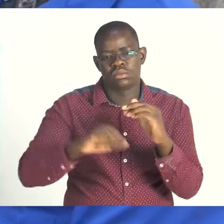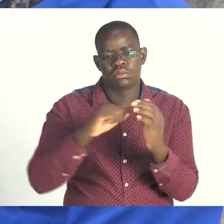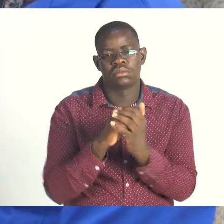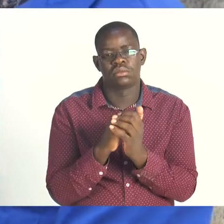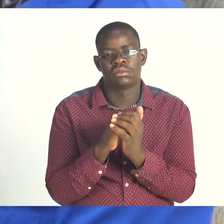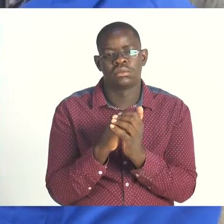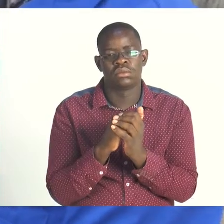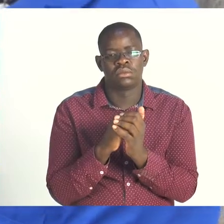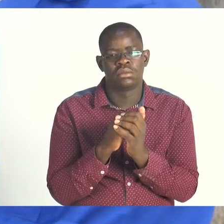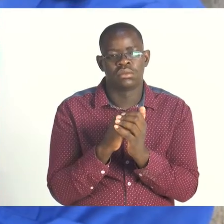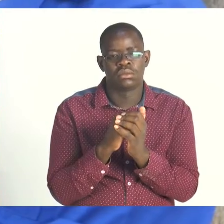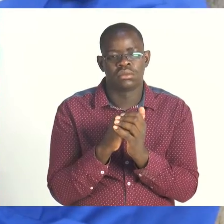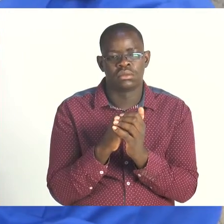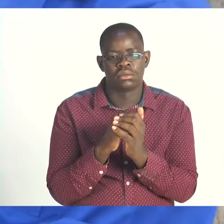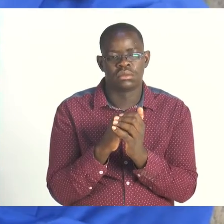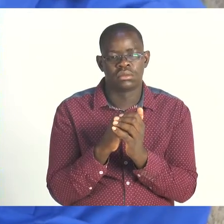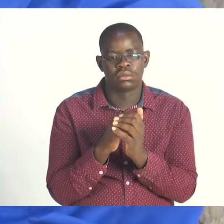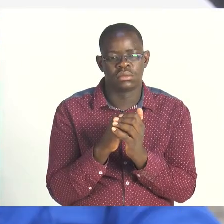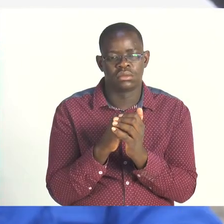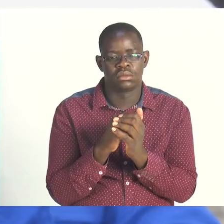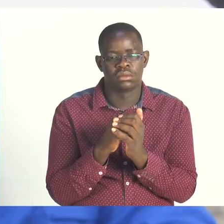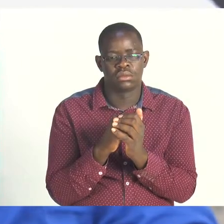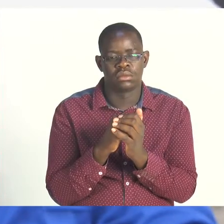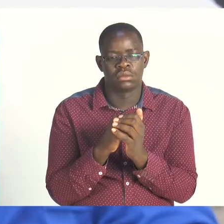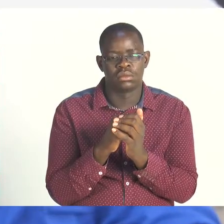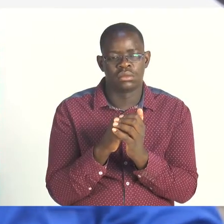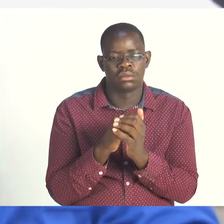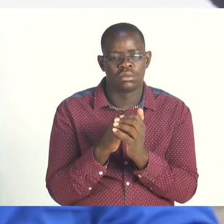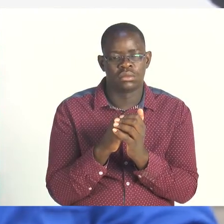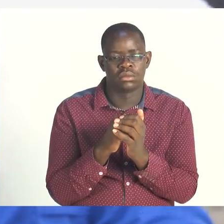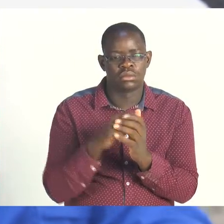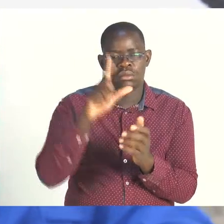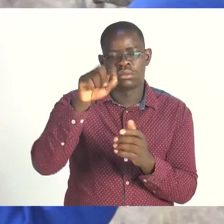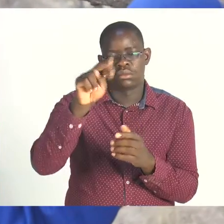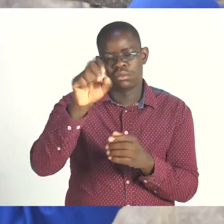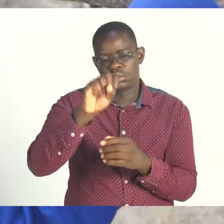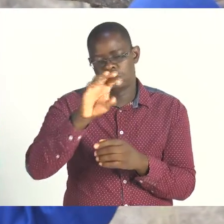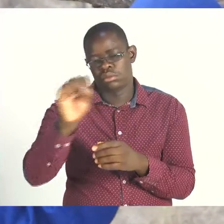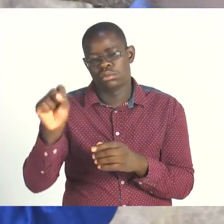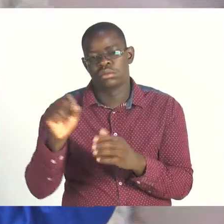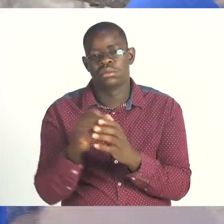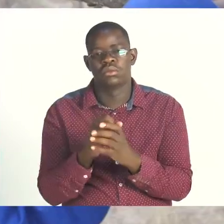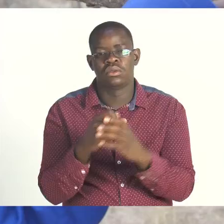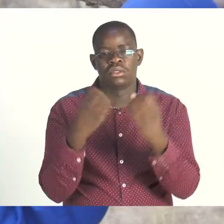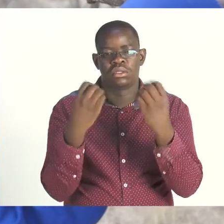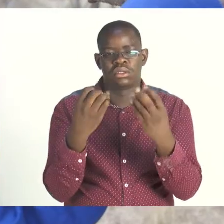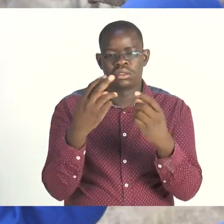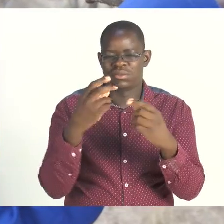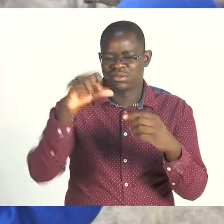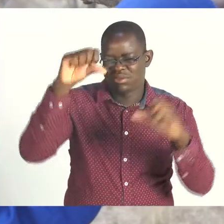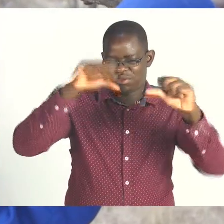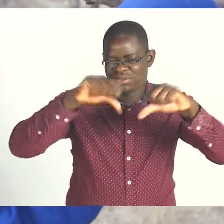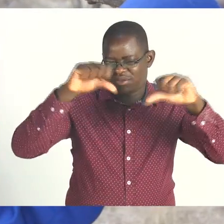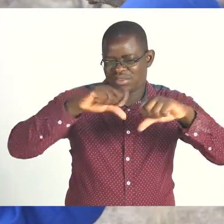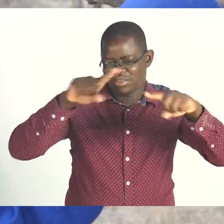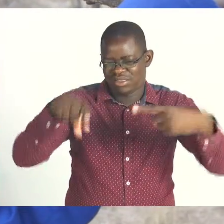yields, understandably, will be low as well. Linus, I see a lot of disadvantages